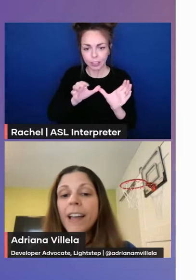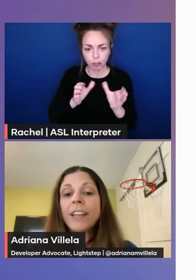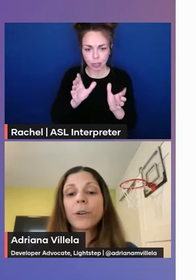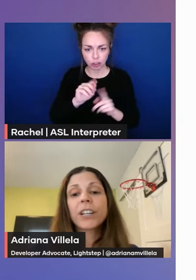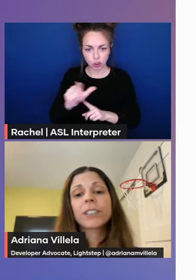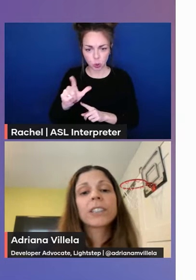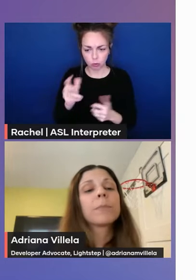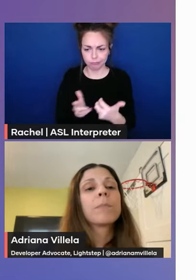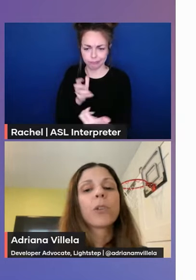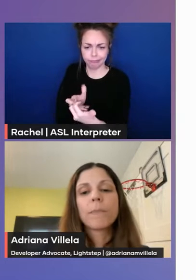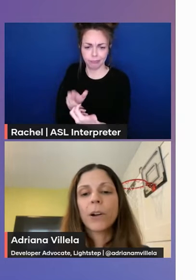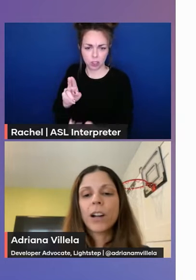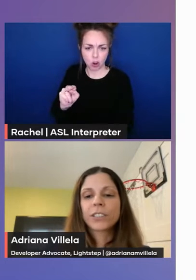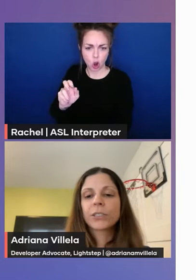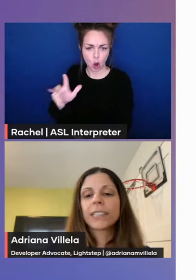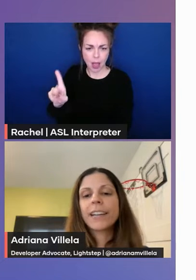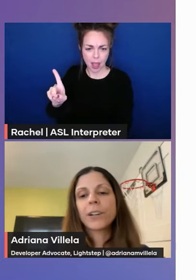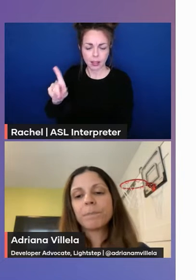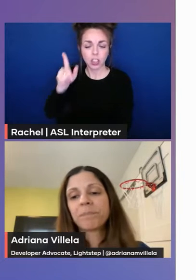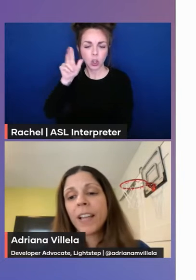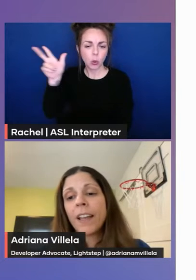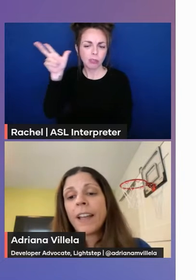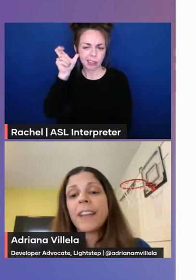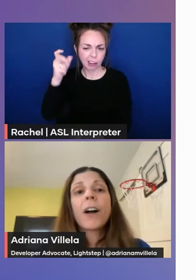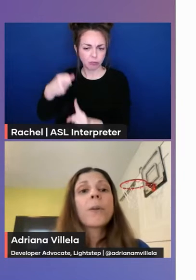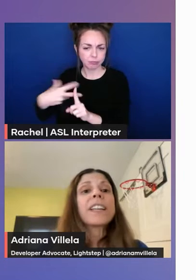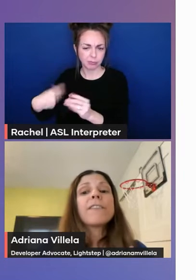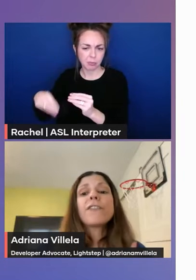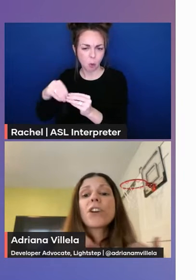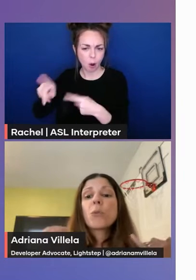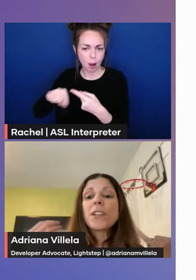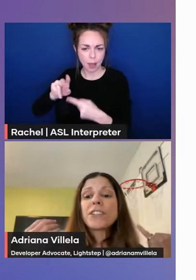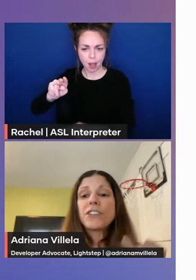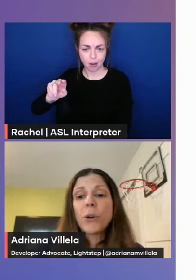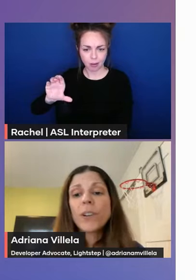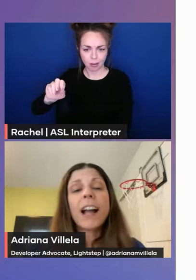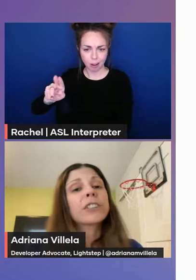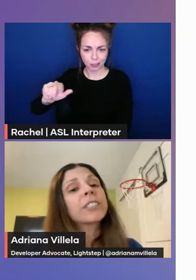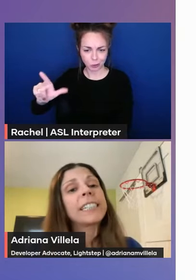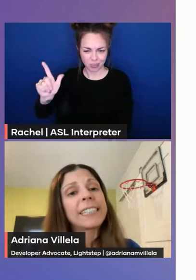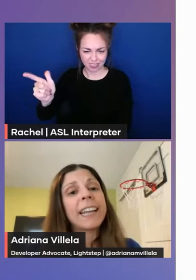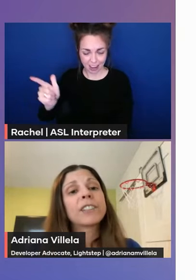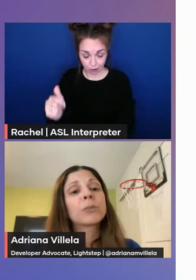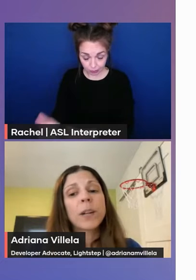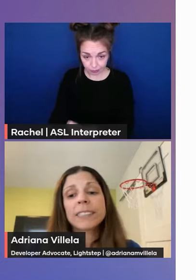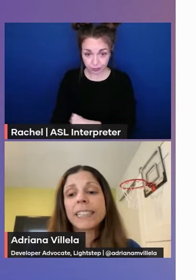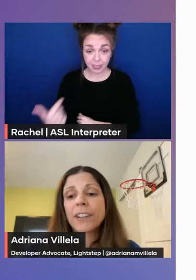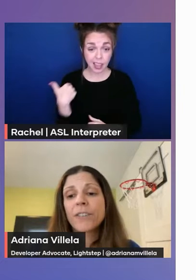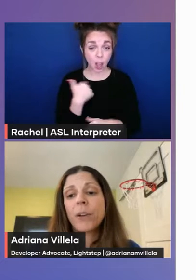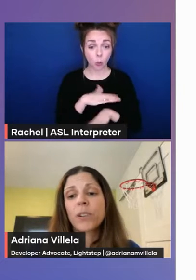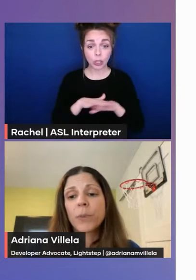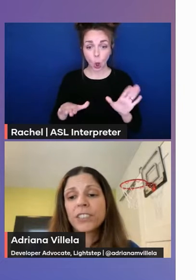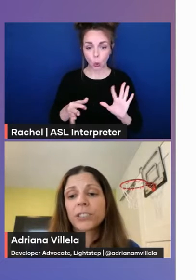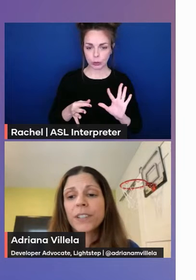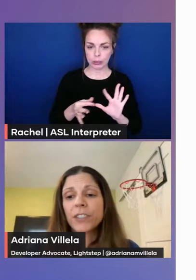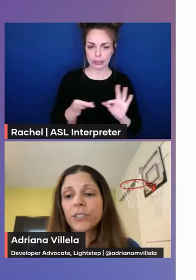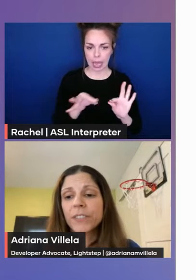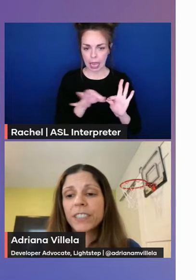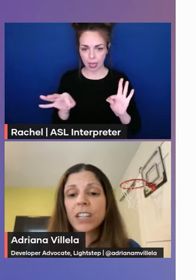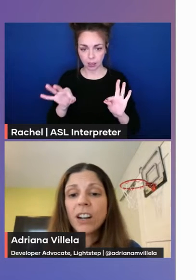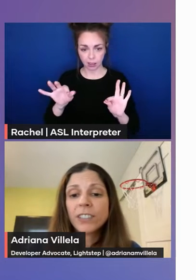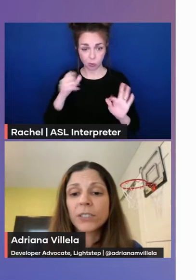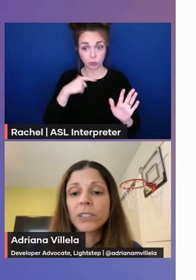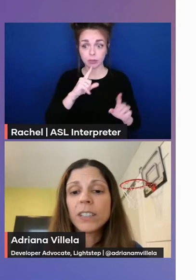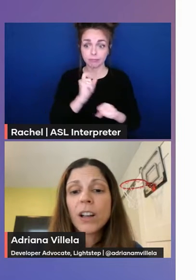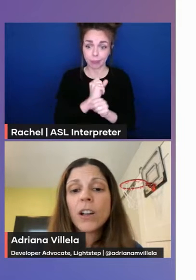Nomad. You'll hear a little bit more about Consul later. Now, even though we don't actually say it directly here that we're registering the